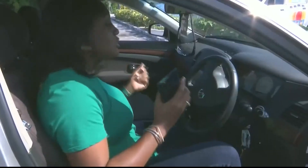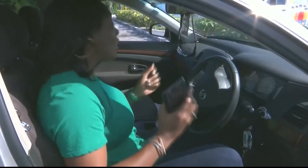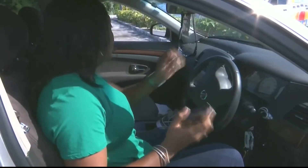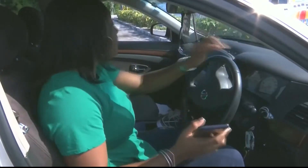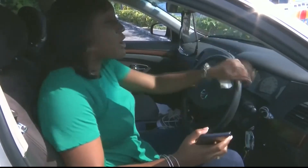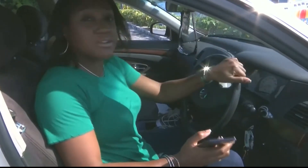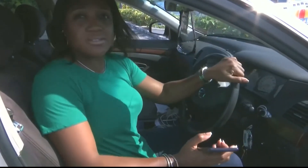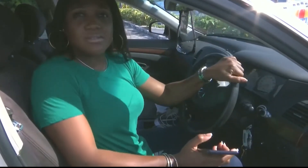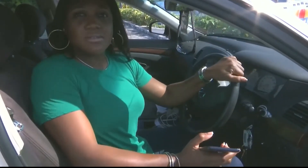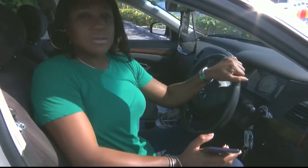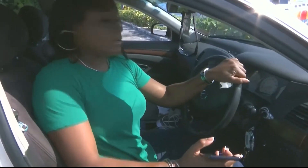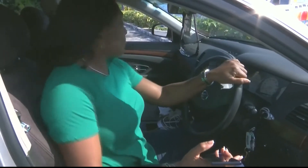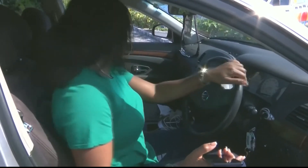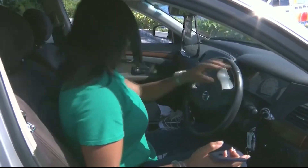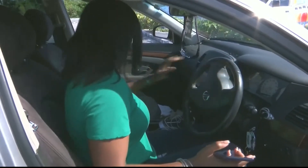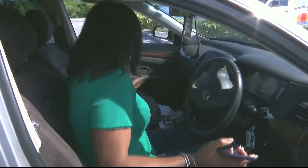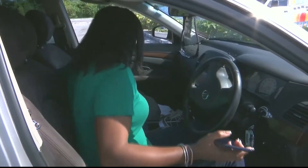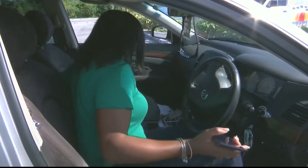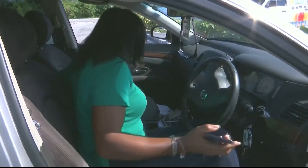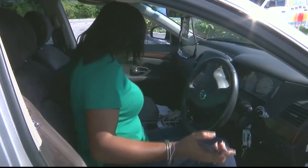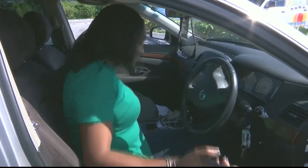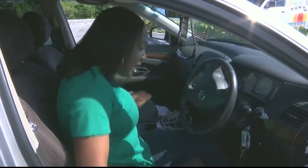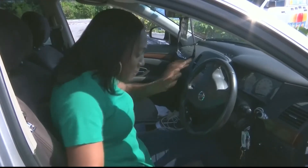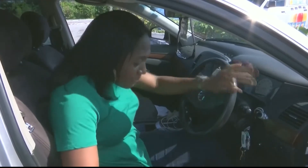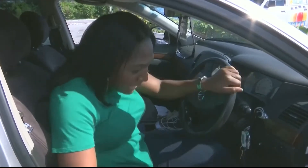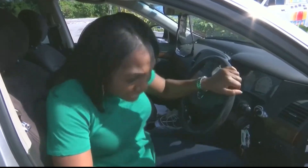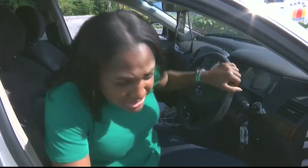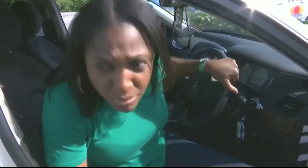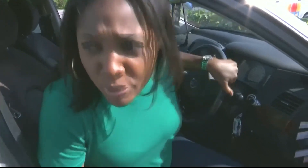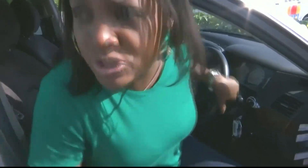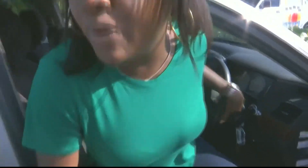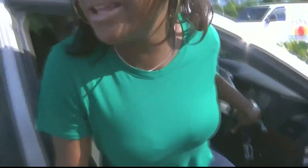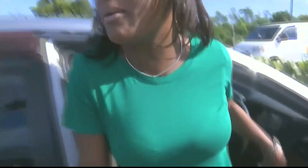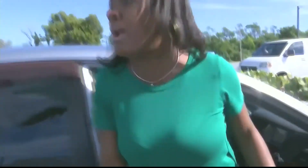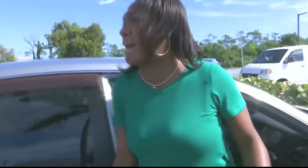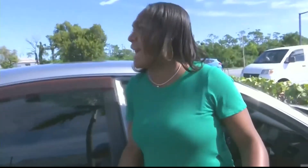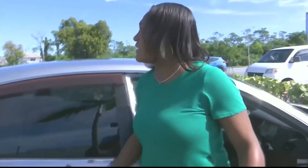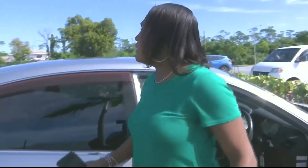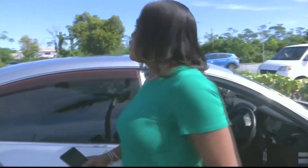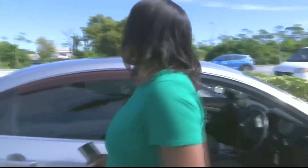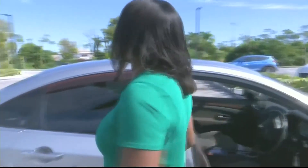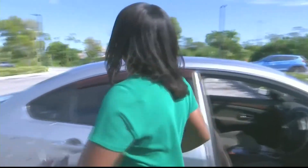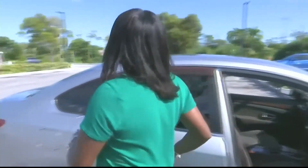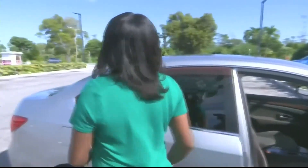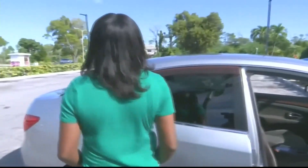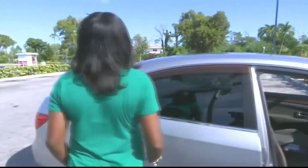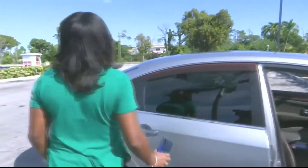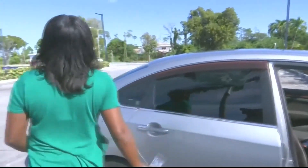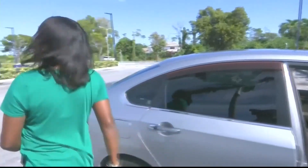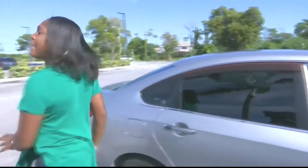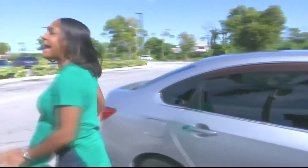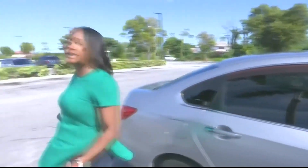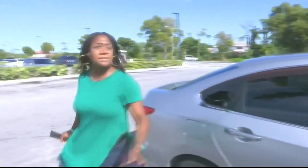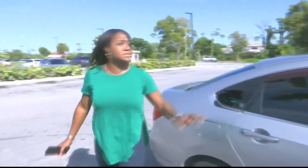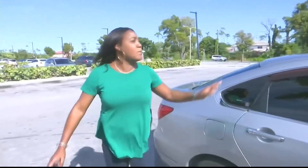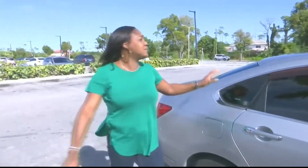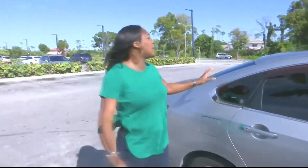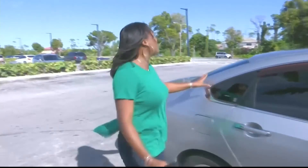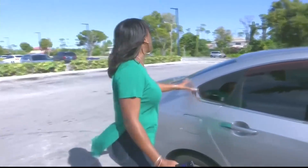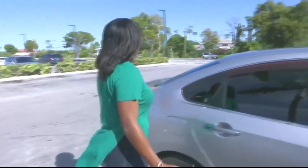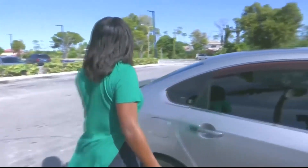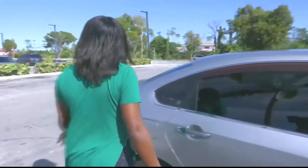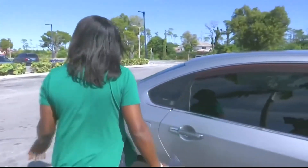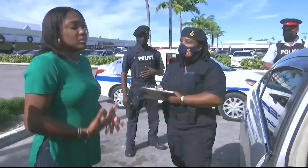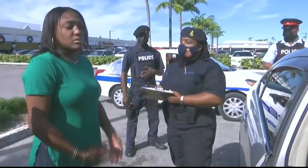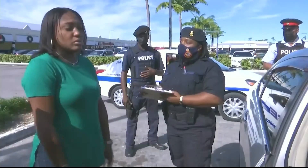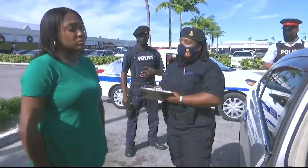Someone stole my purse. My purse. Someone take my bag. Someone take my bag. Call the police. Someone took my bag. Someone took